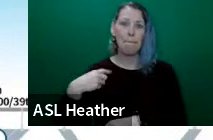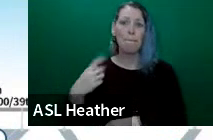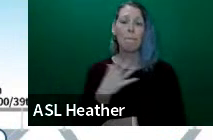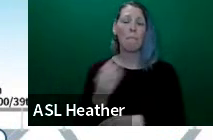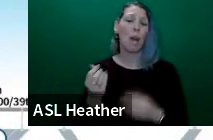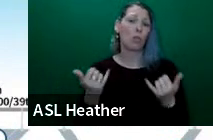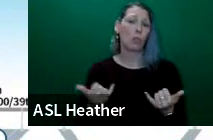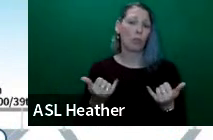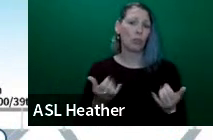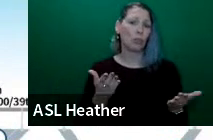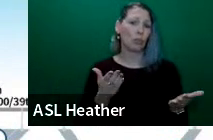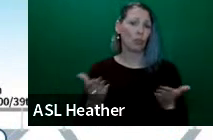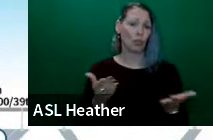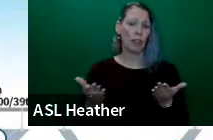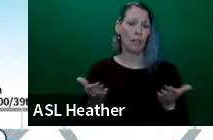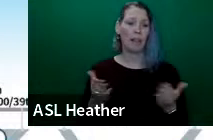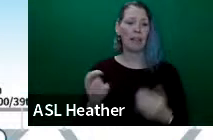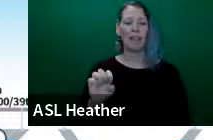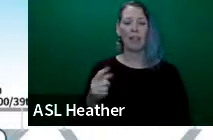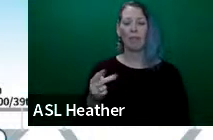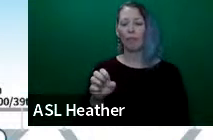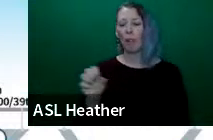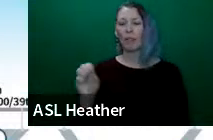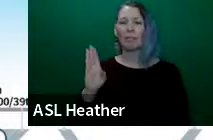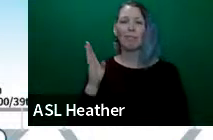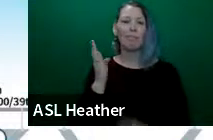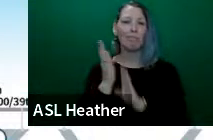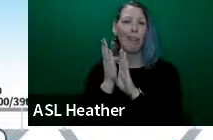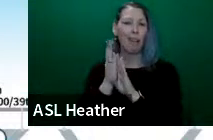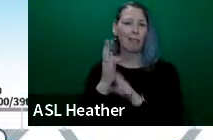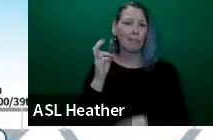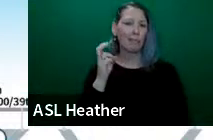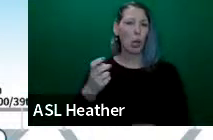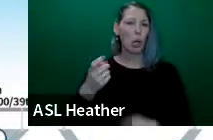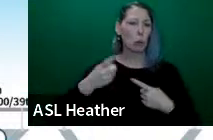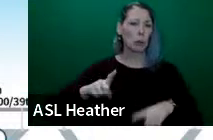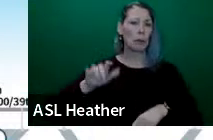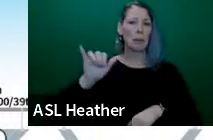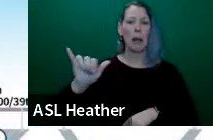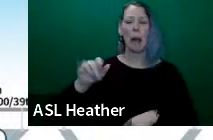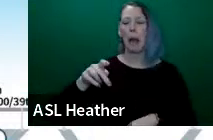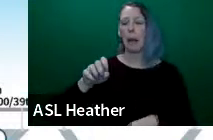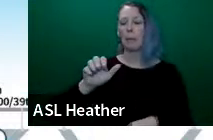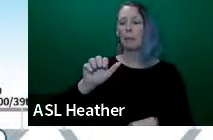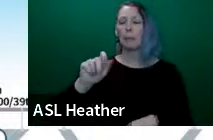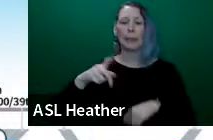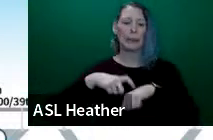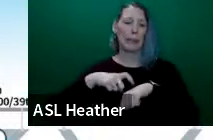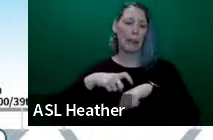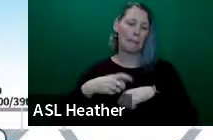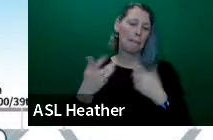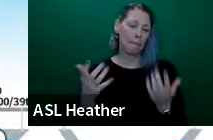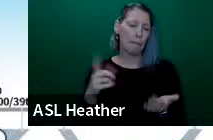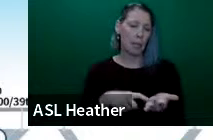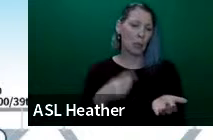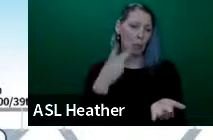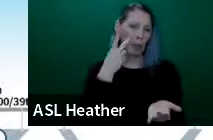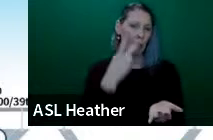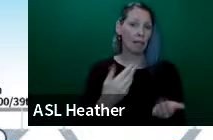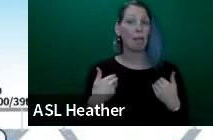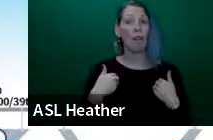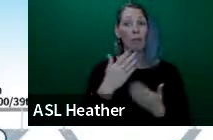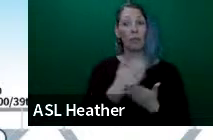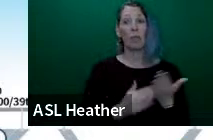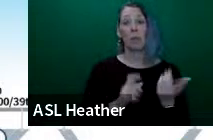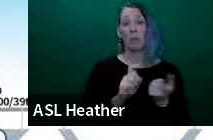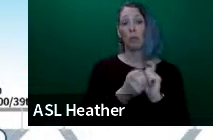existing service is kind of, we got the express bus routes that run during the peak period. So that is the kind of what you're seeing there. There are some changes